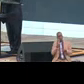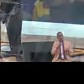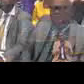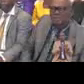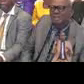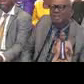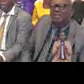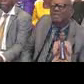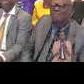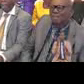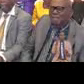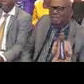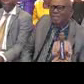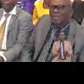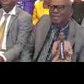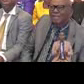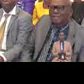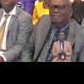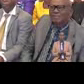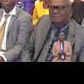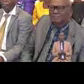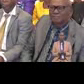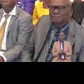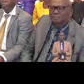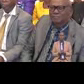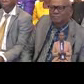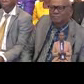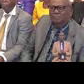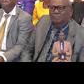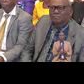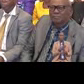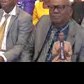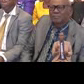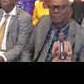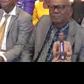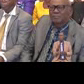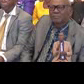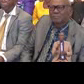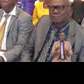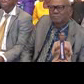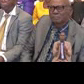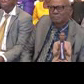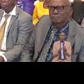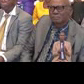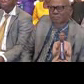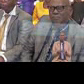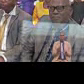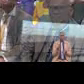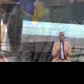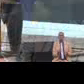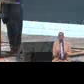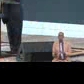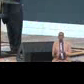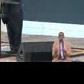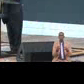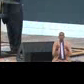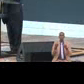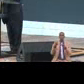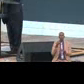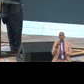will go away in Jesus' name. And anywhere you go, and every time you move